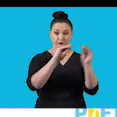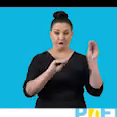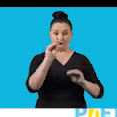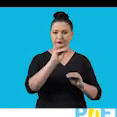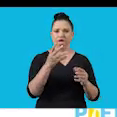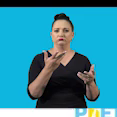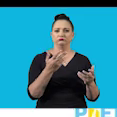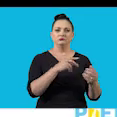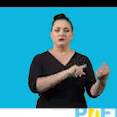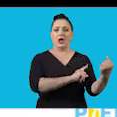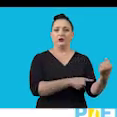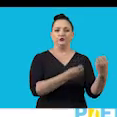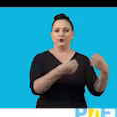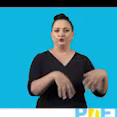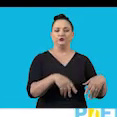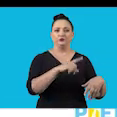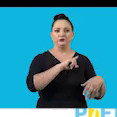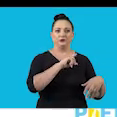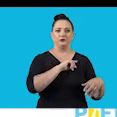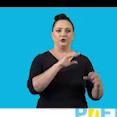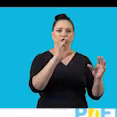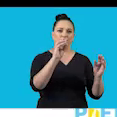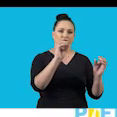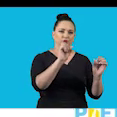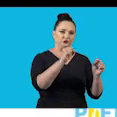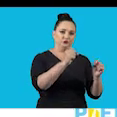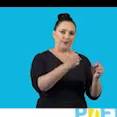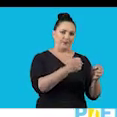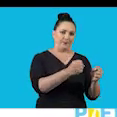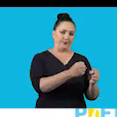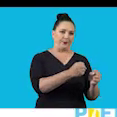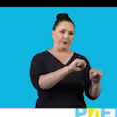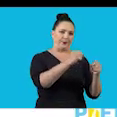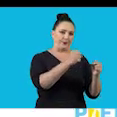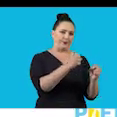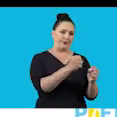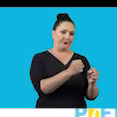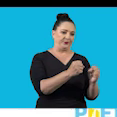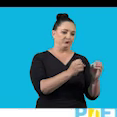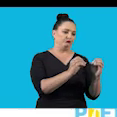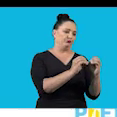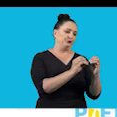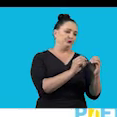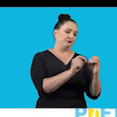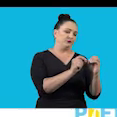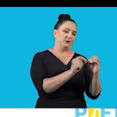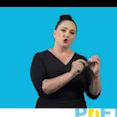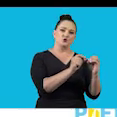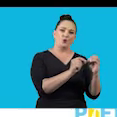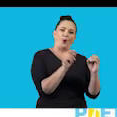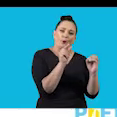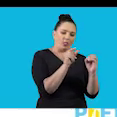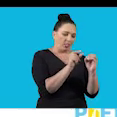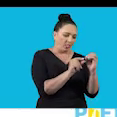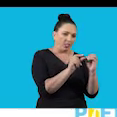vigorously. So they're starting to take shape, and the spaces between the particles